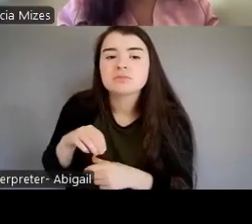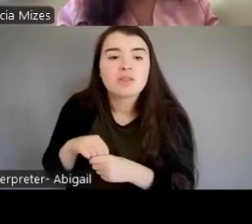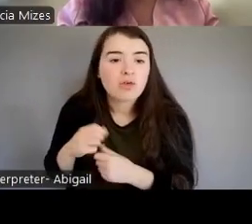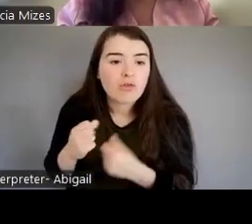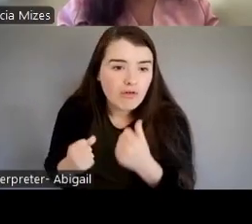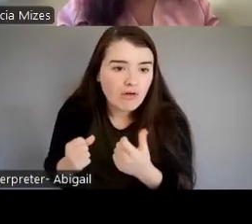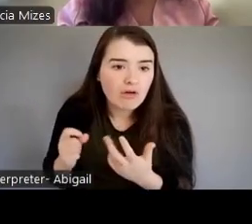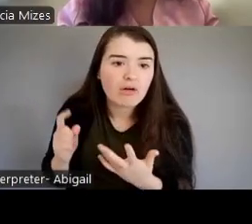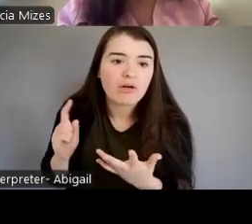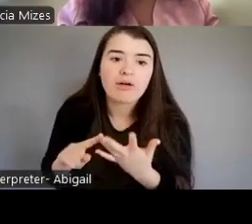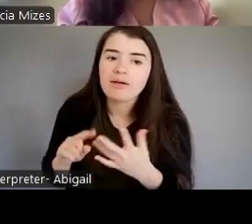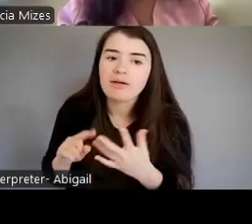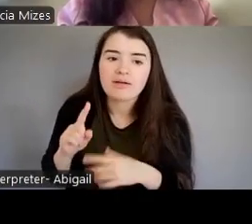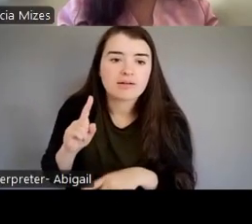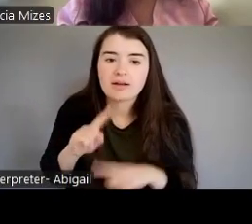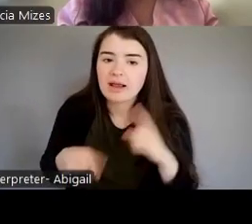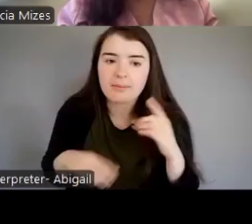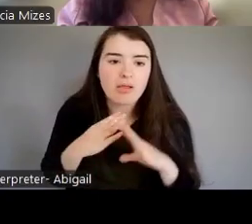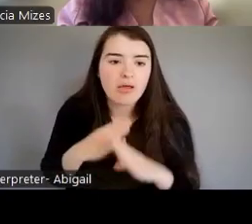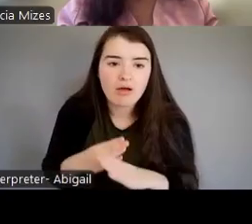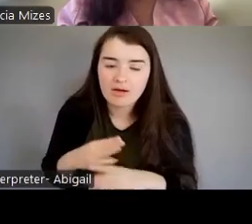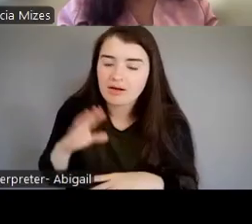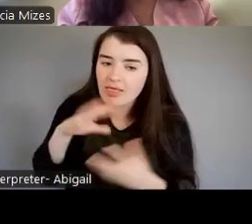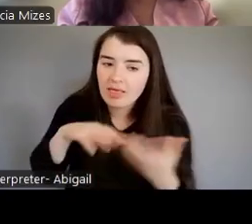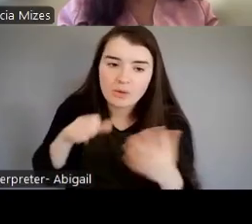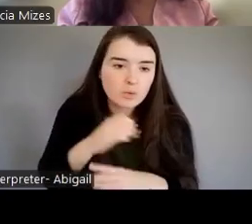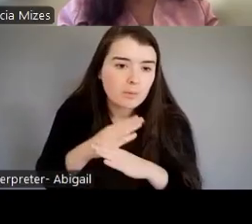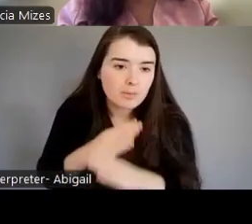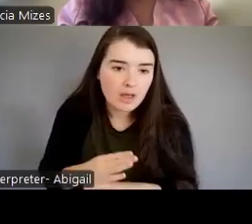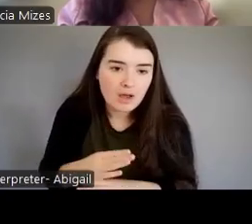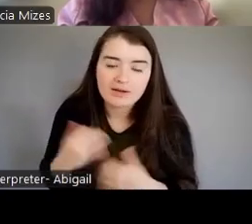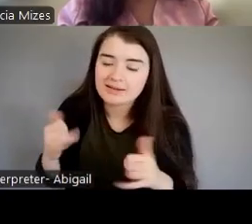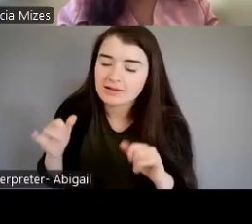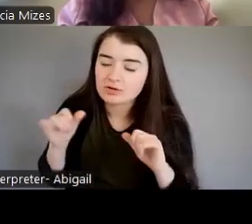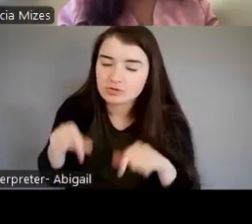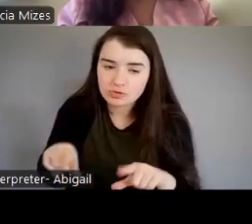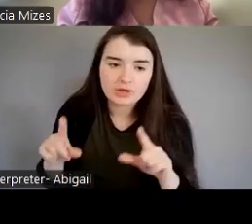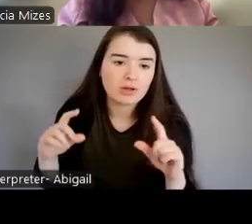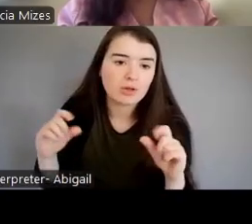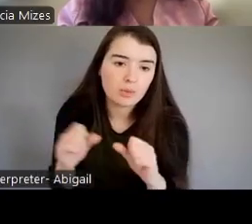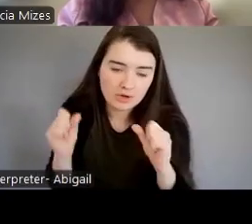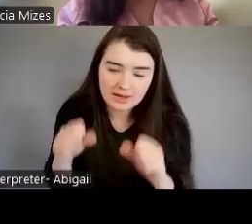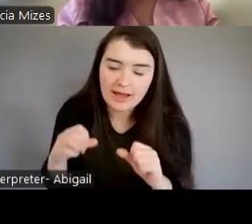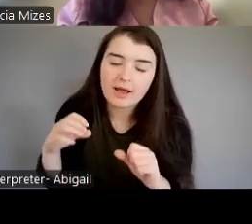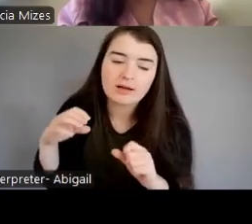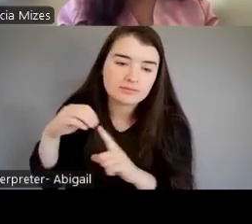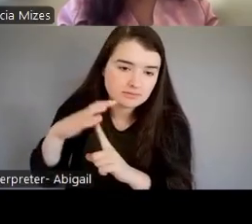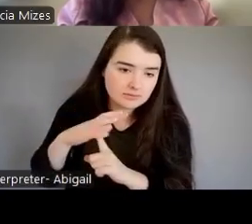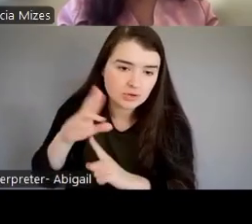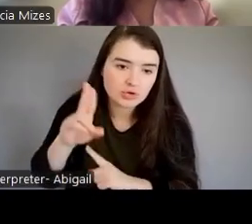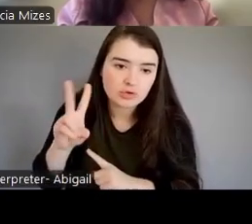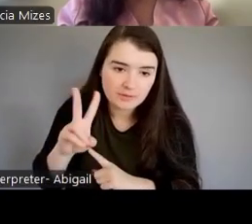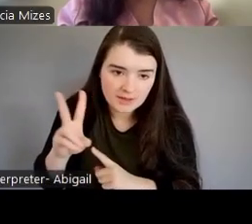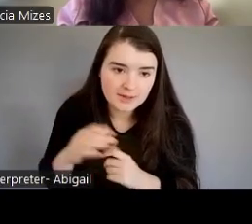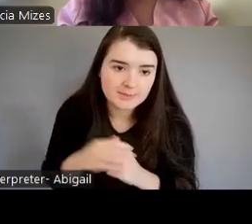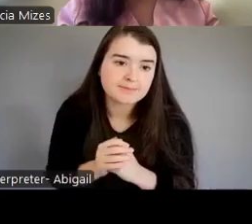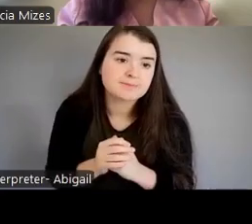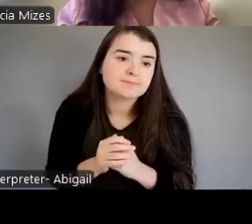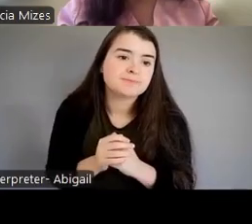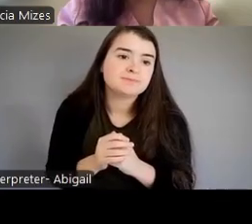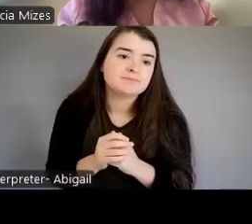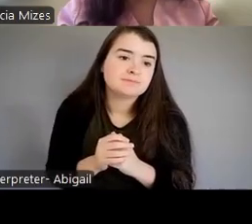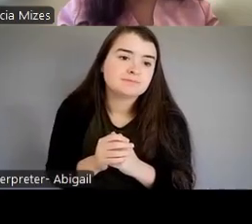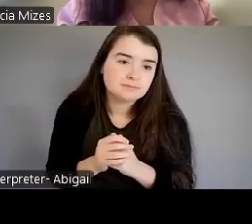need sunscreen. This is false. You do still get UV exposure in the winter, even when it's cloudy and through the car windows. Most melanomas come